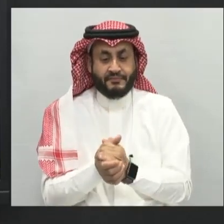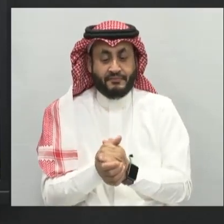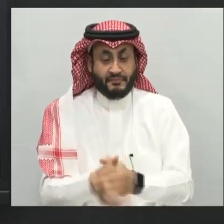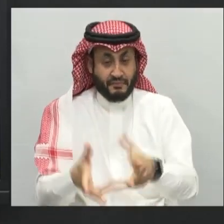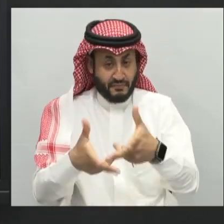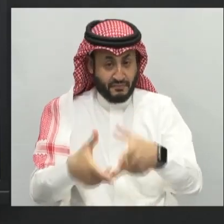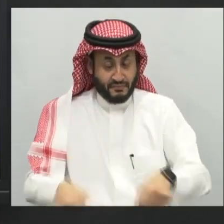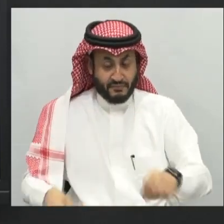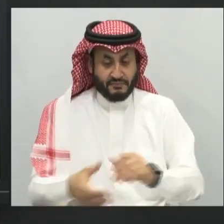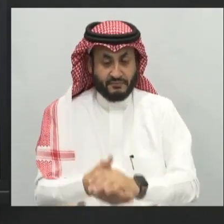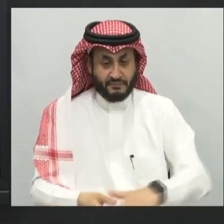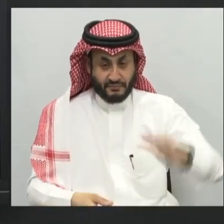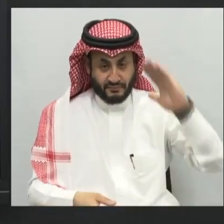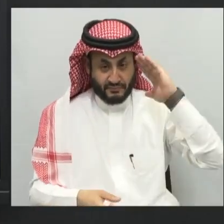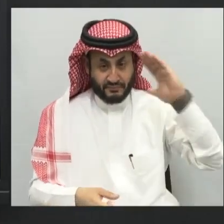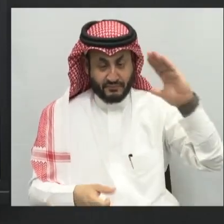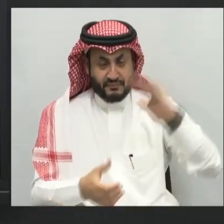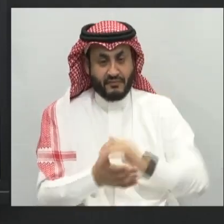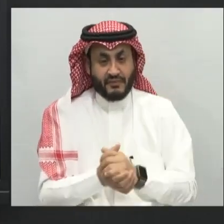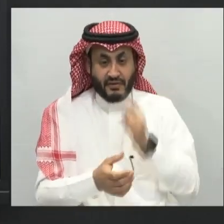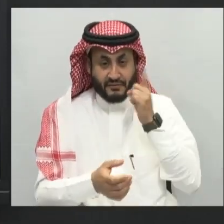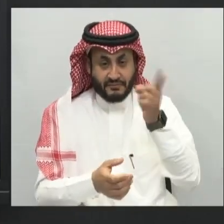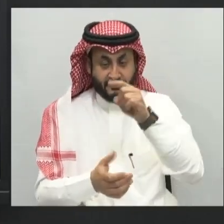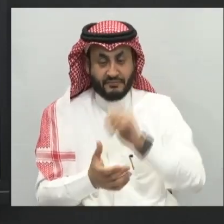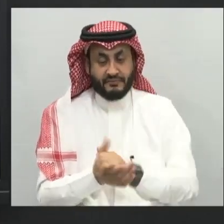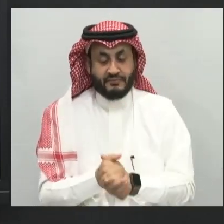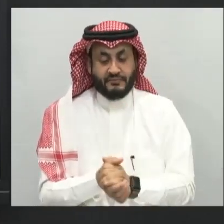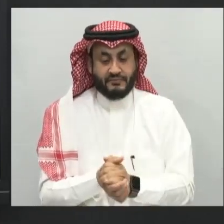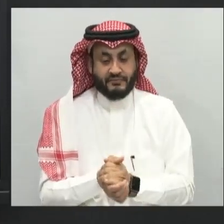And that's it for today, boys and girls. Thank you so much. I'll see you again next time, inshallah. See you soon.